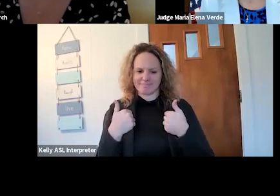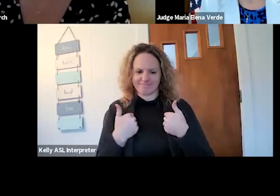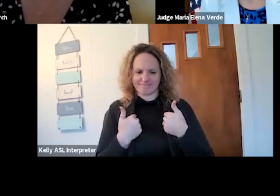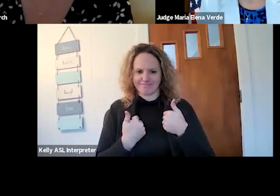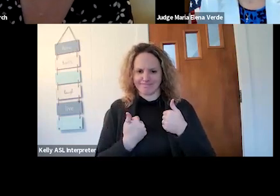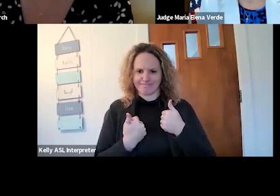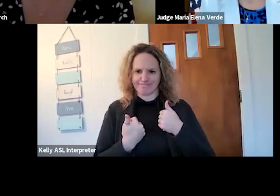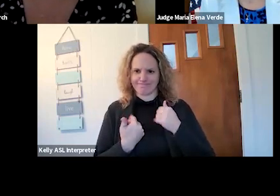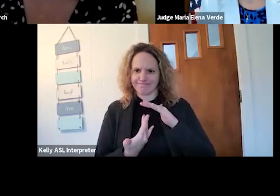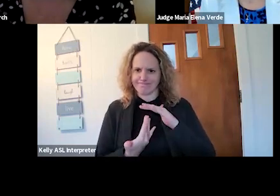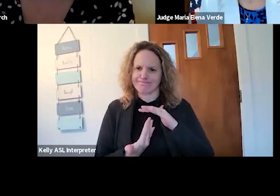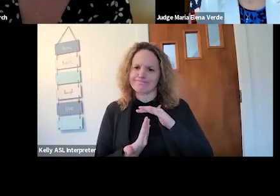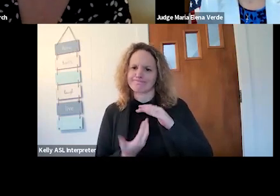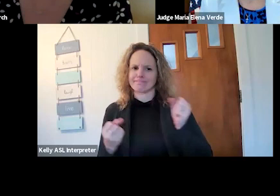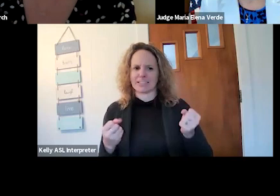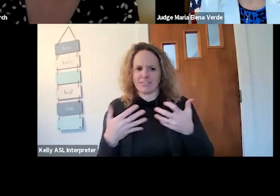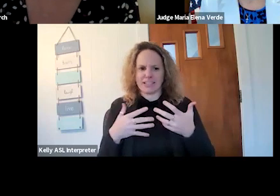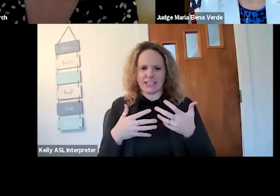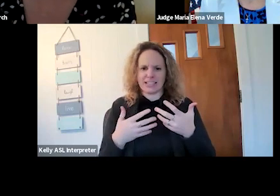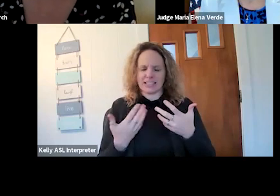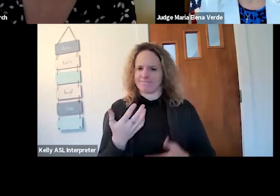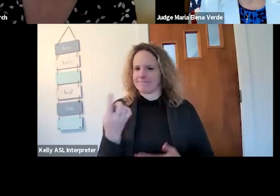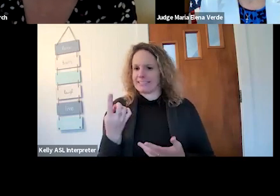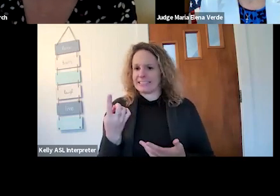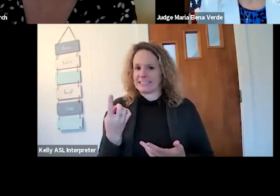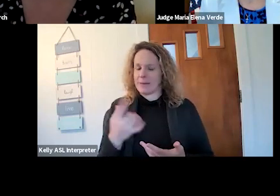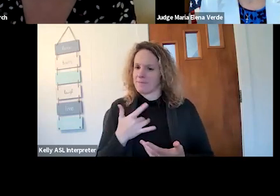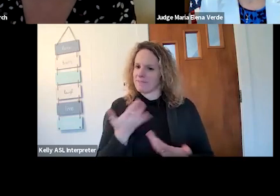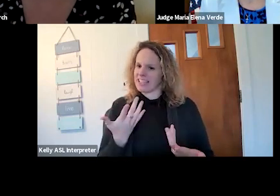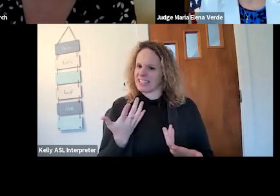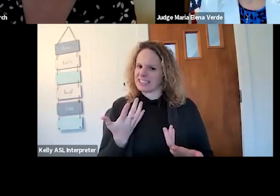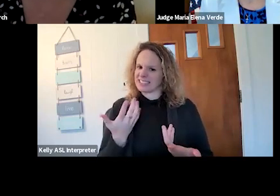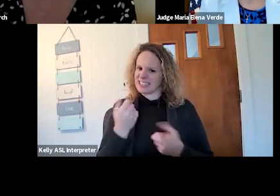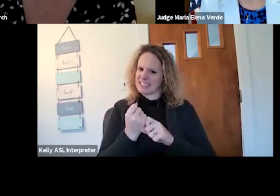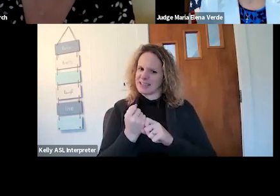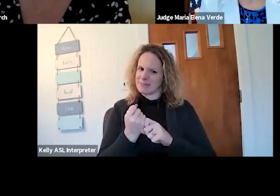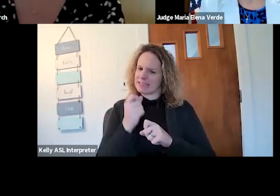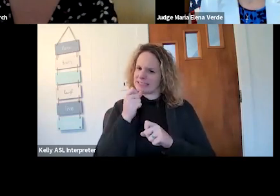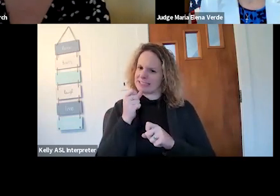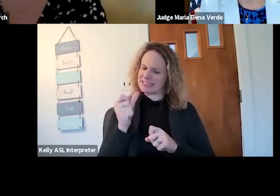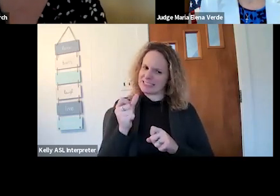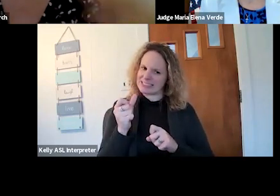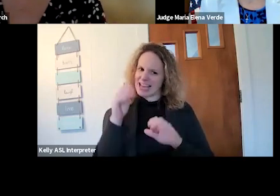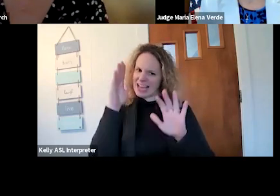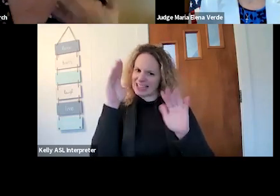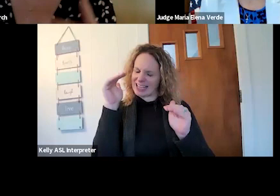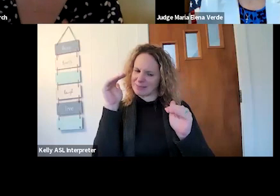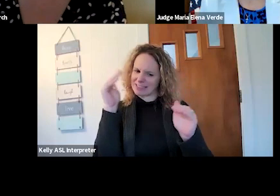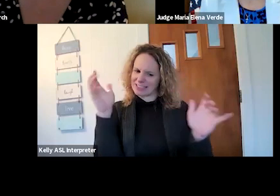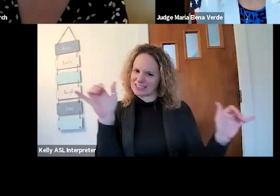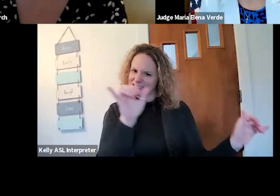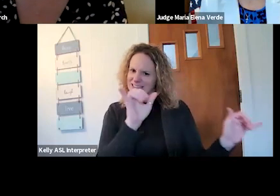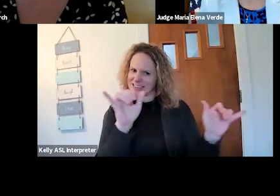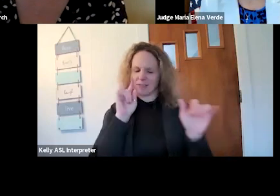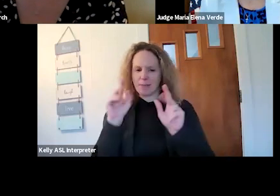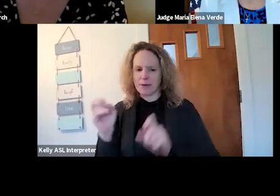burden, resentment, fear, whatever it may be that causes an incongruency of expectations between the person returning